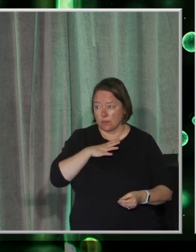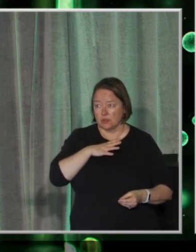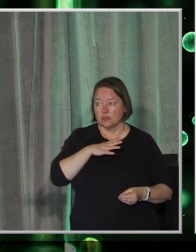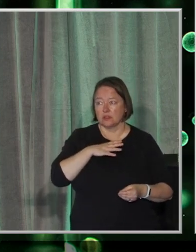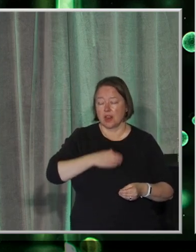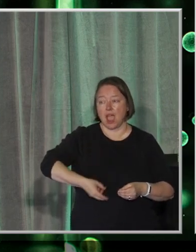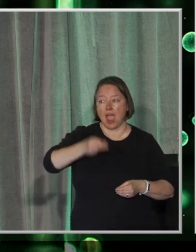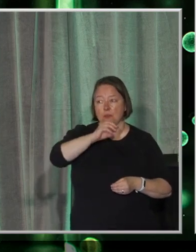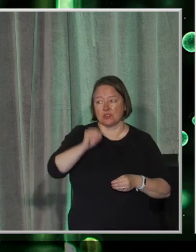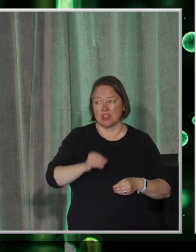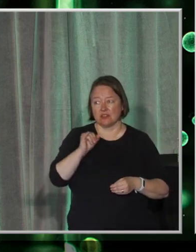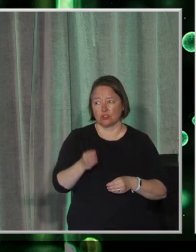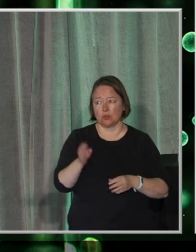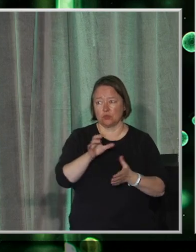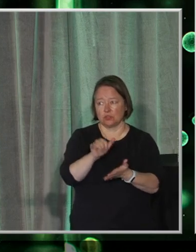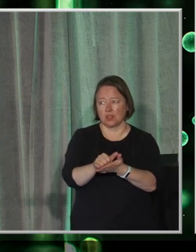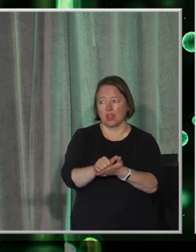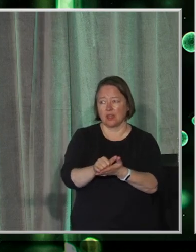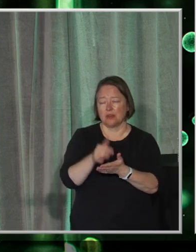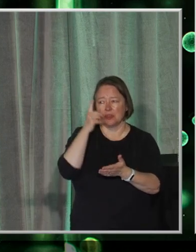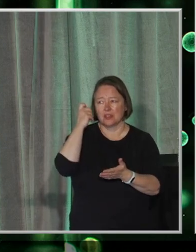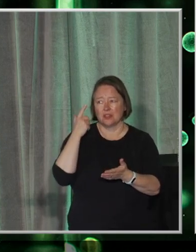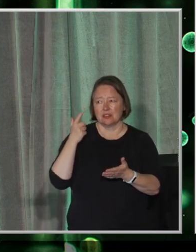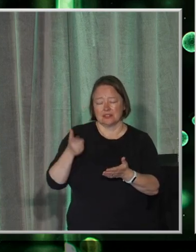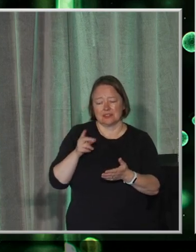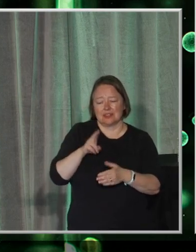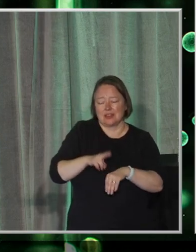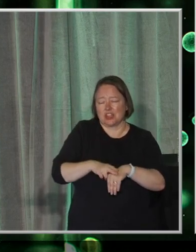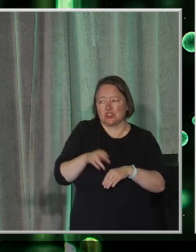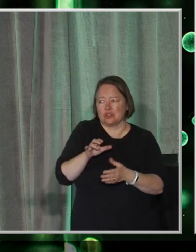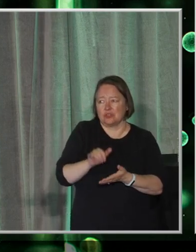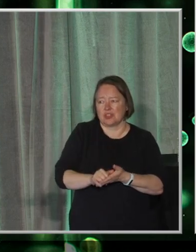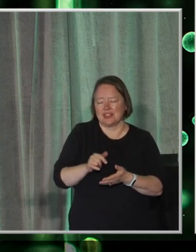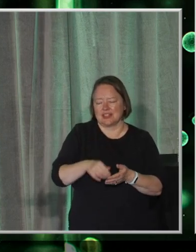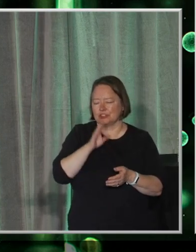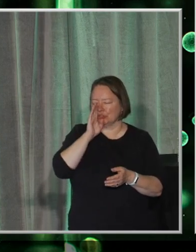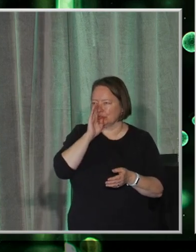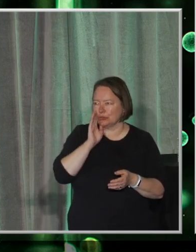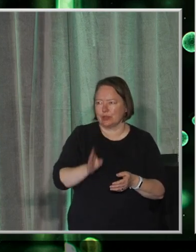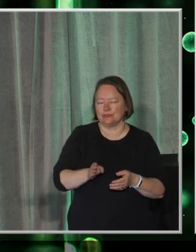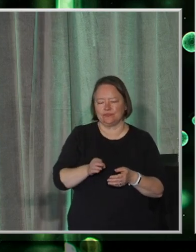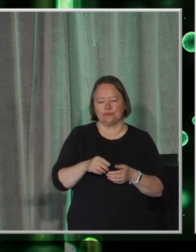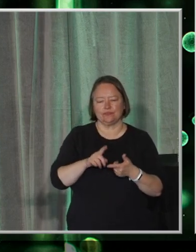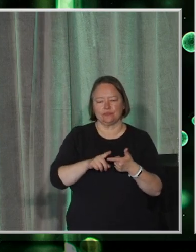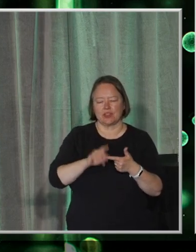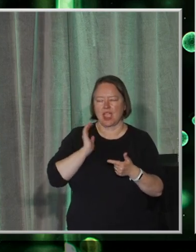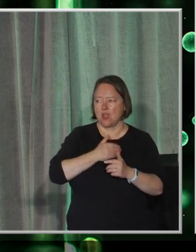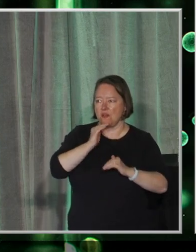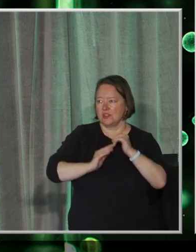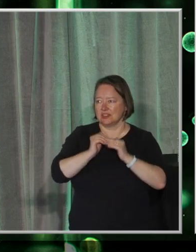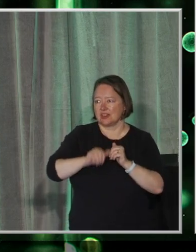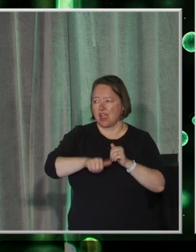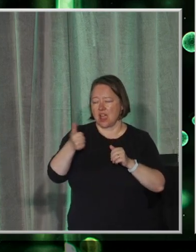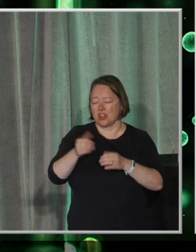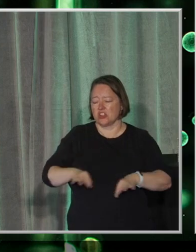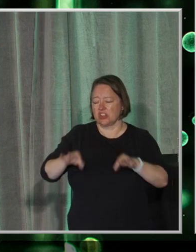high percentage to do it, because naturally they have been doing it. That is directly. And the facility in other key